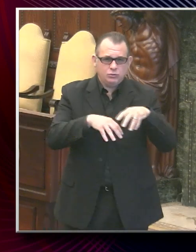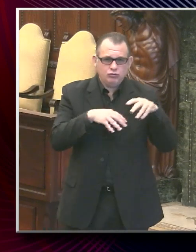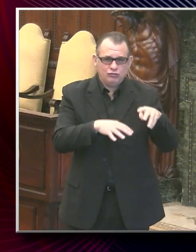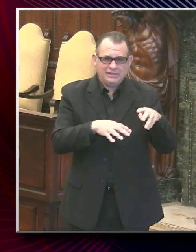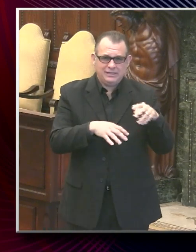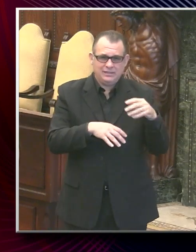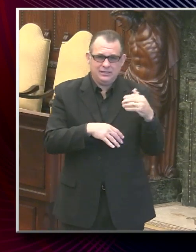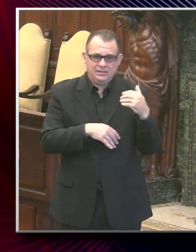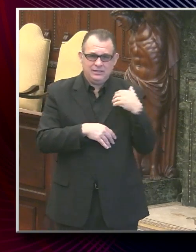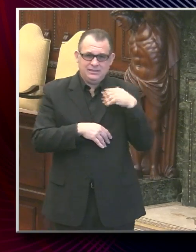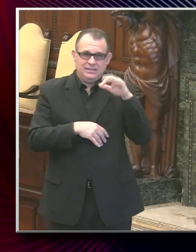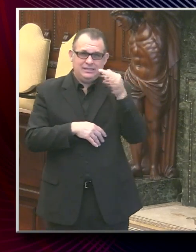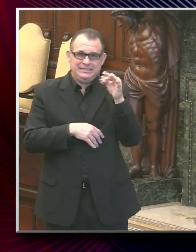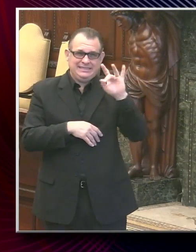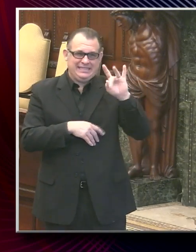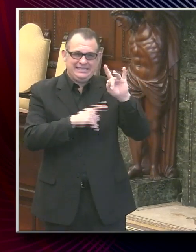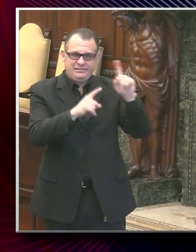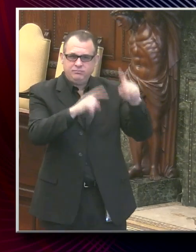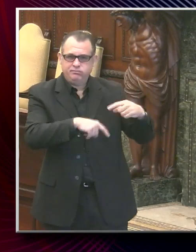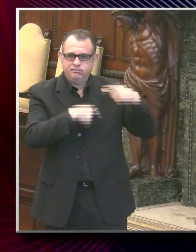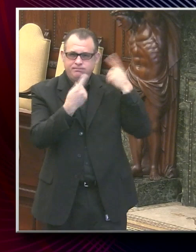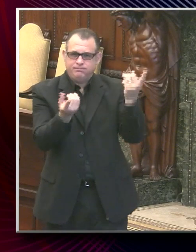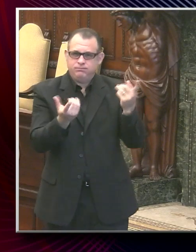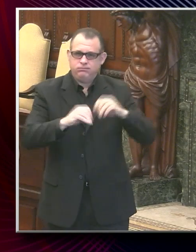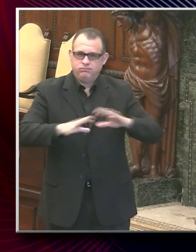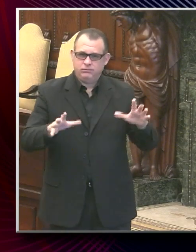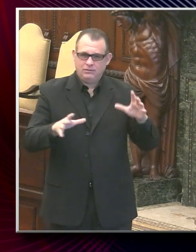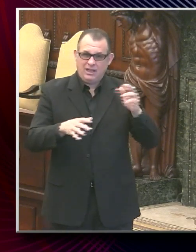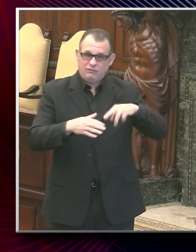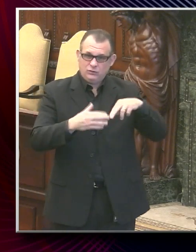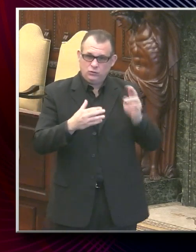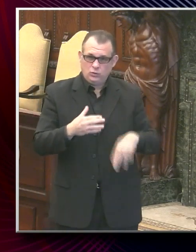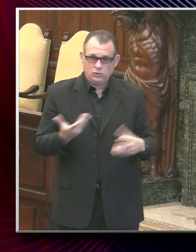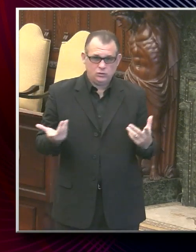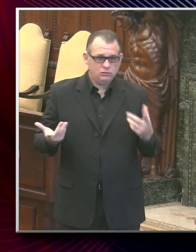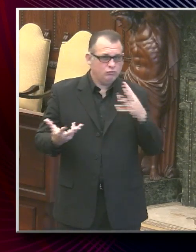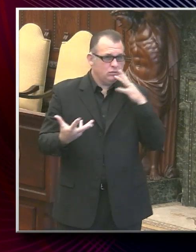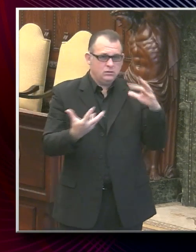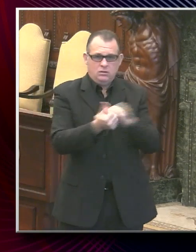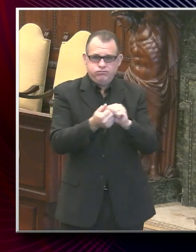and those results were devastating. Did your decision